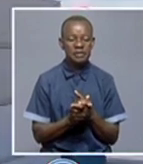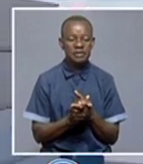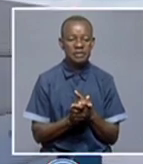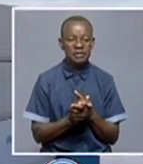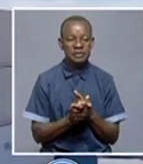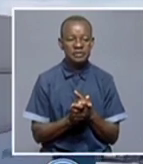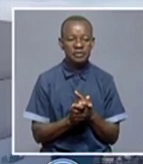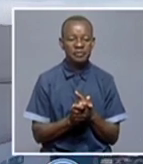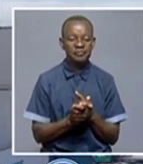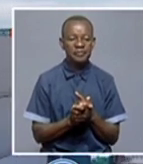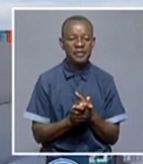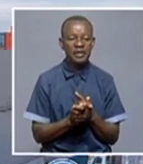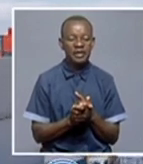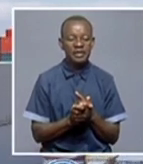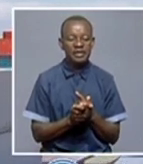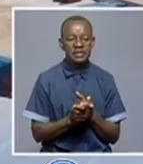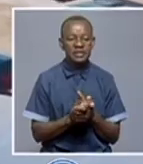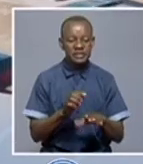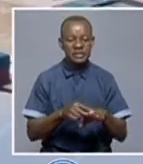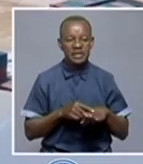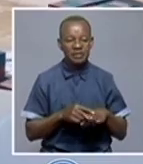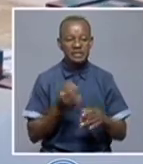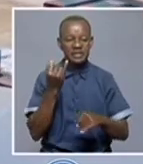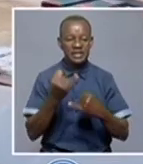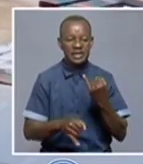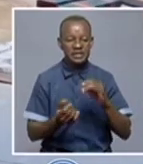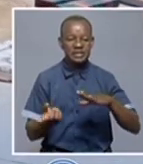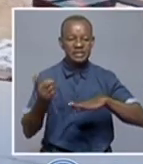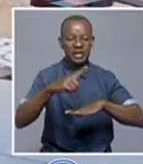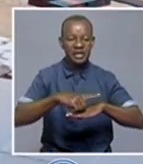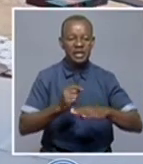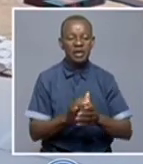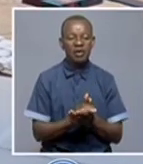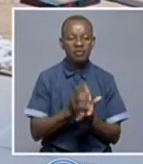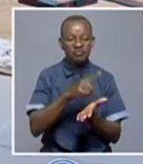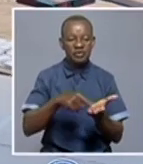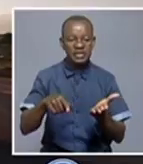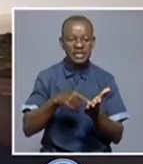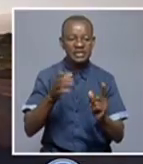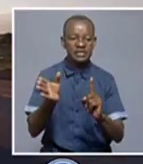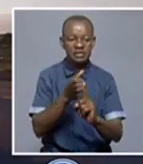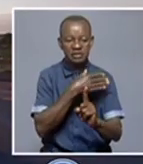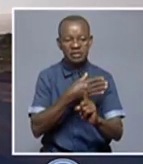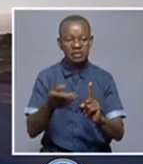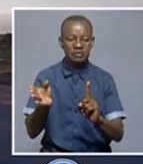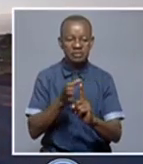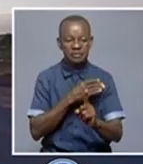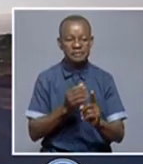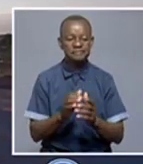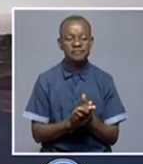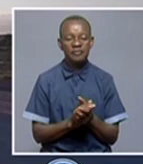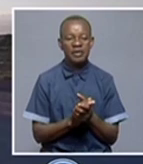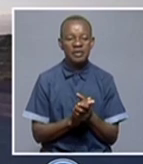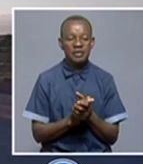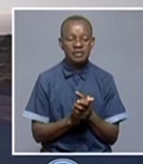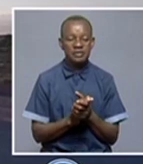last campaigning day. But I can tell you at this point in time that it's all systems go for these elections. The people of the Democratic